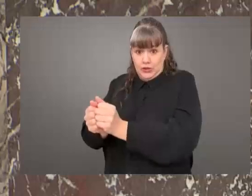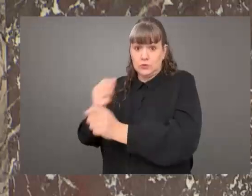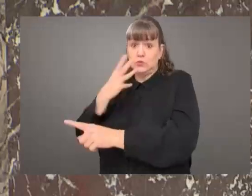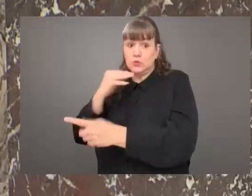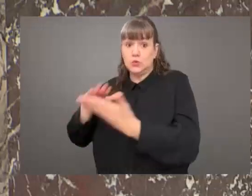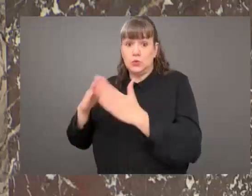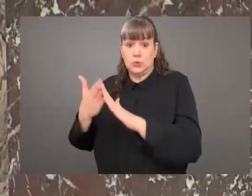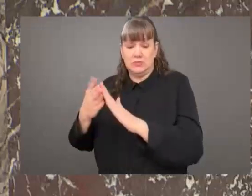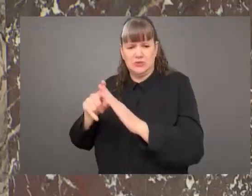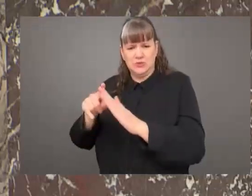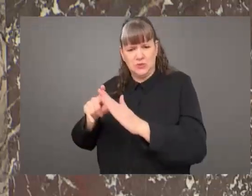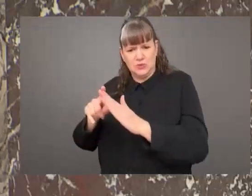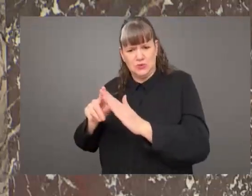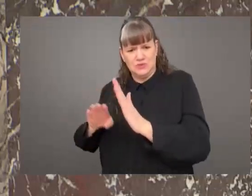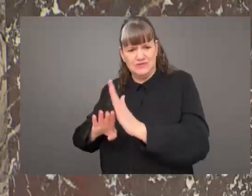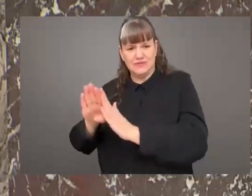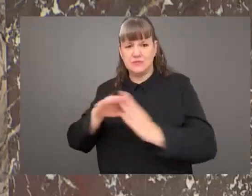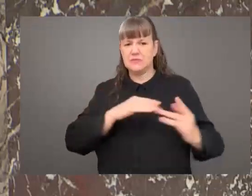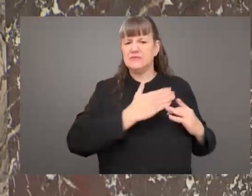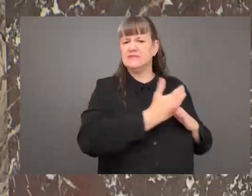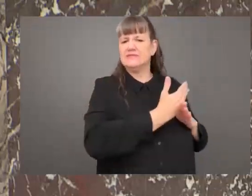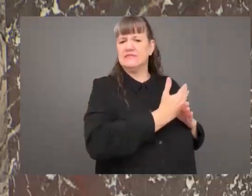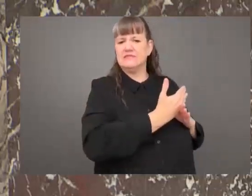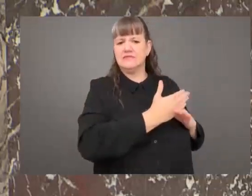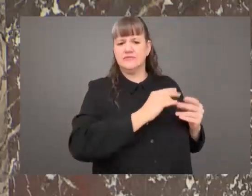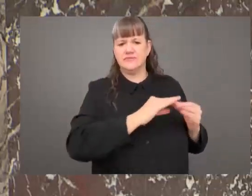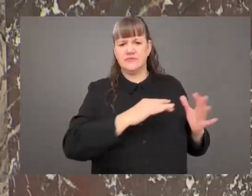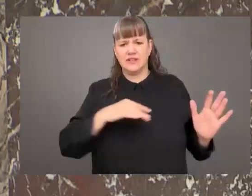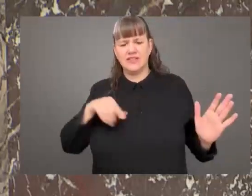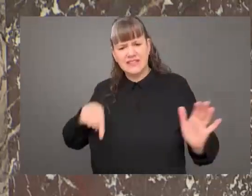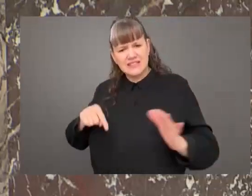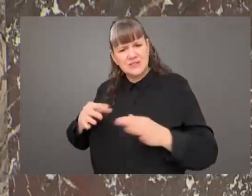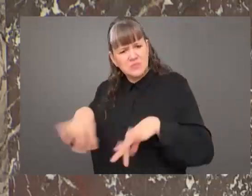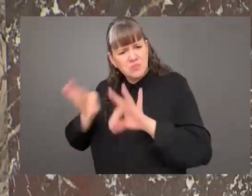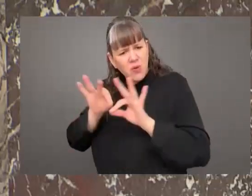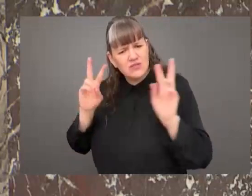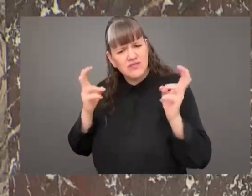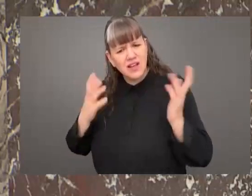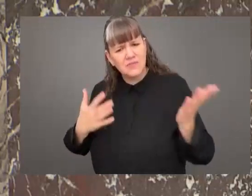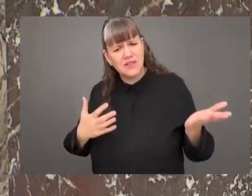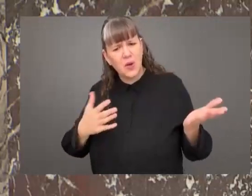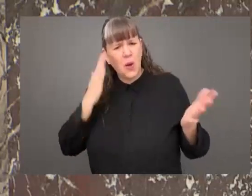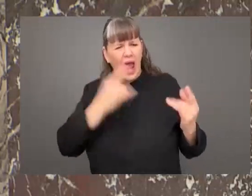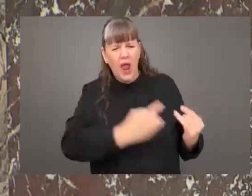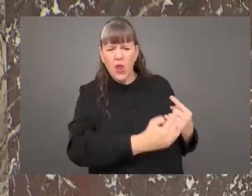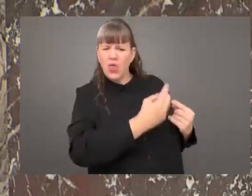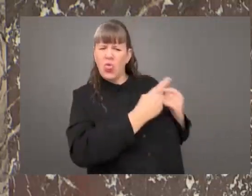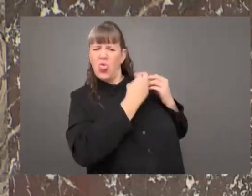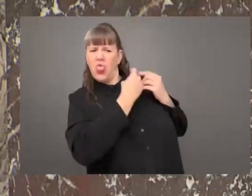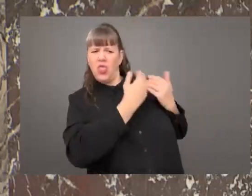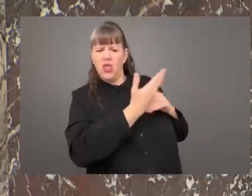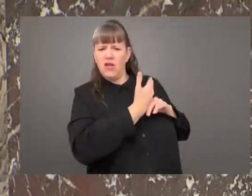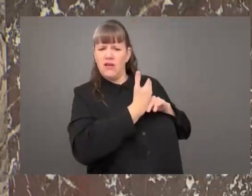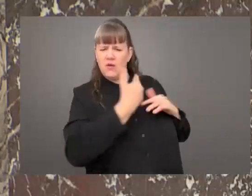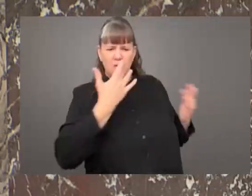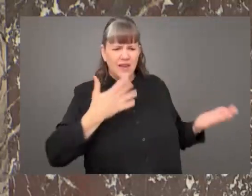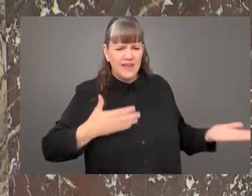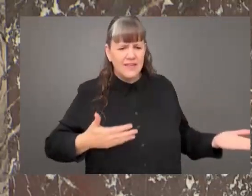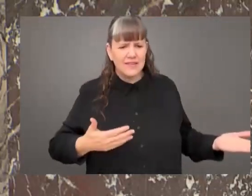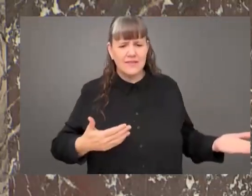important topic. So we're going to continue to work with the community, and of course this councillor will have